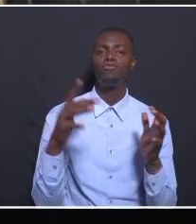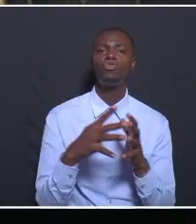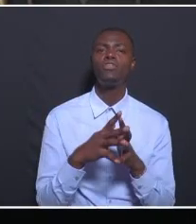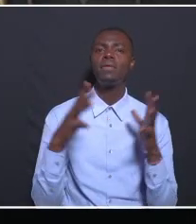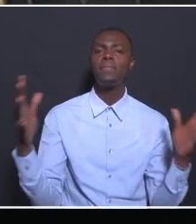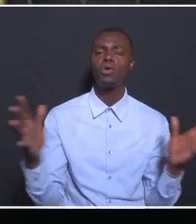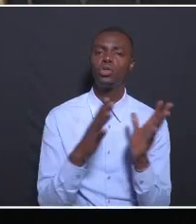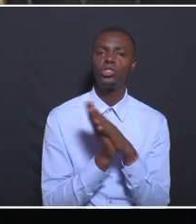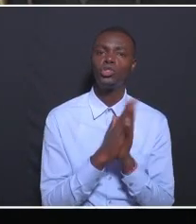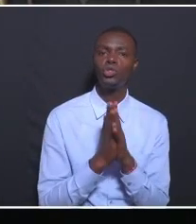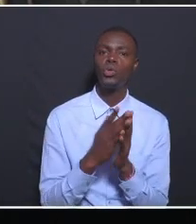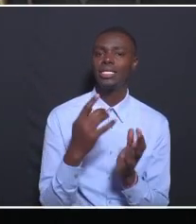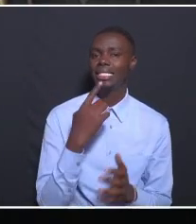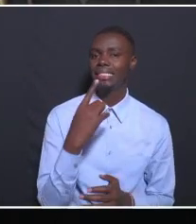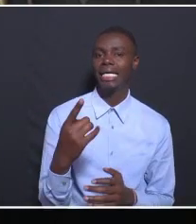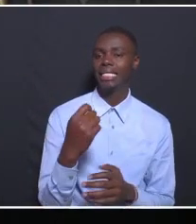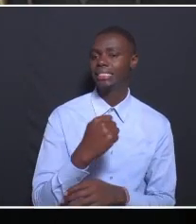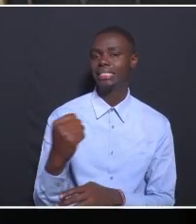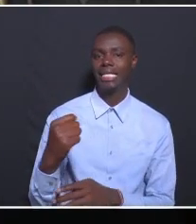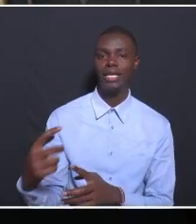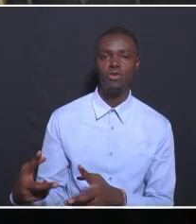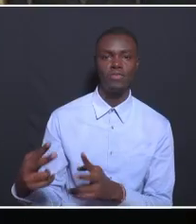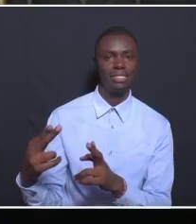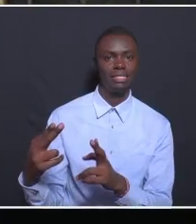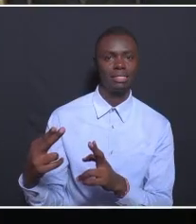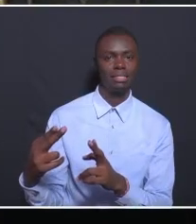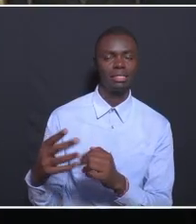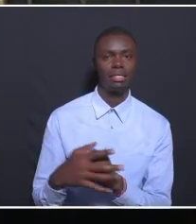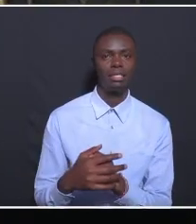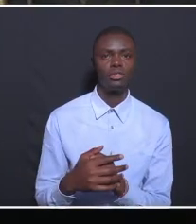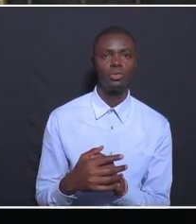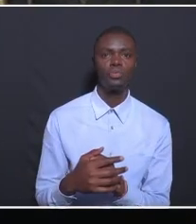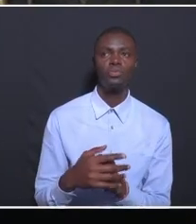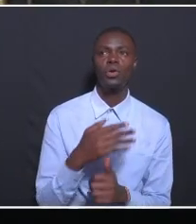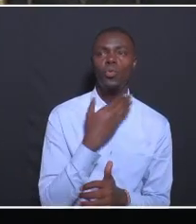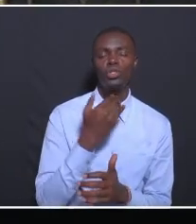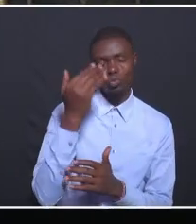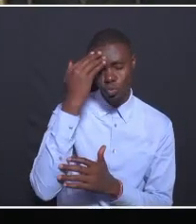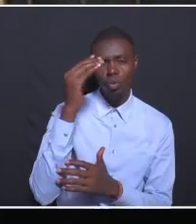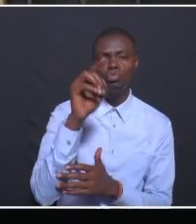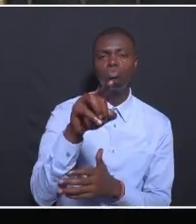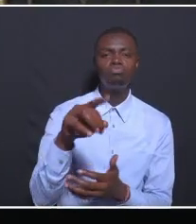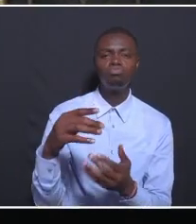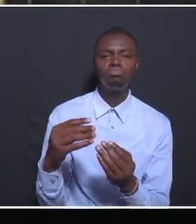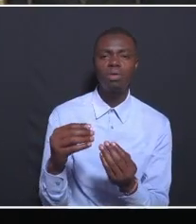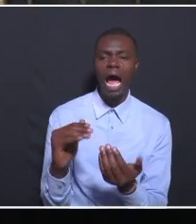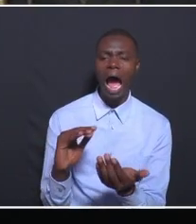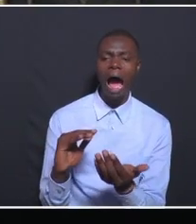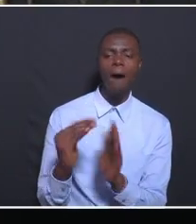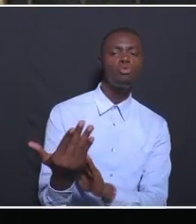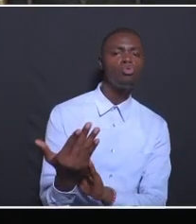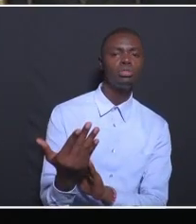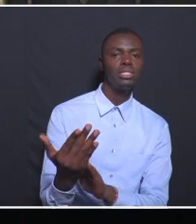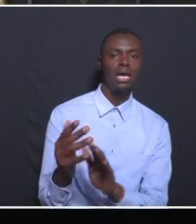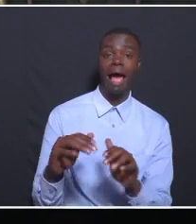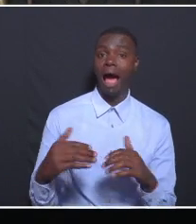side of editing. So could you let us know how you approach that? Because, okay,